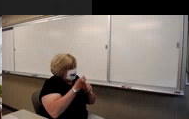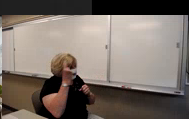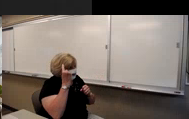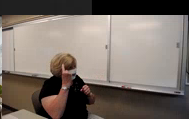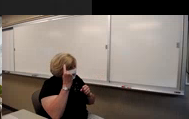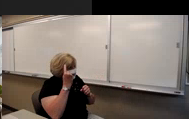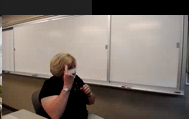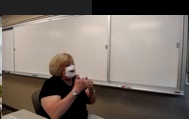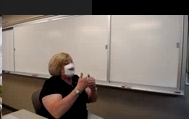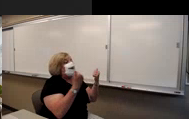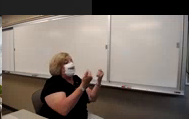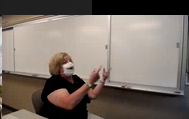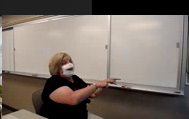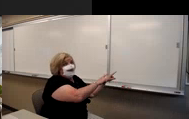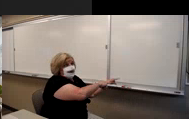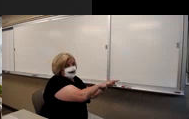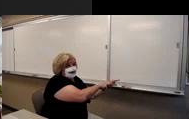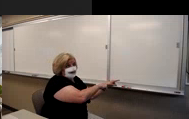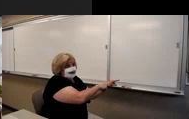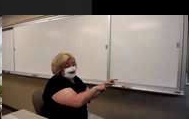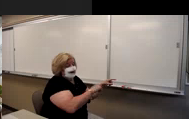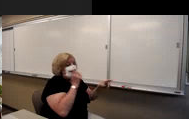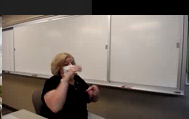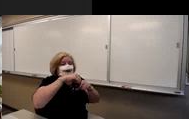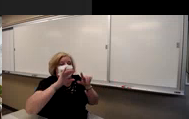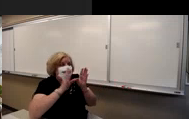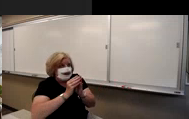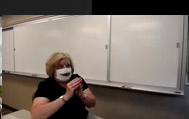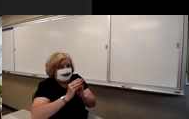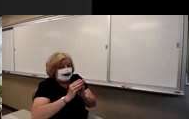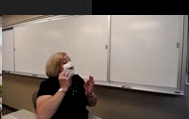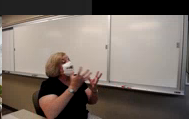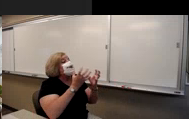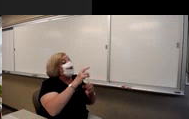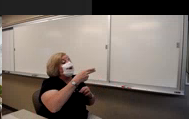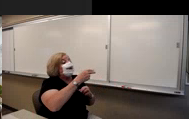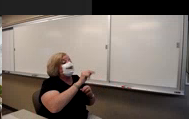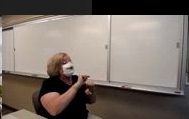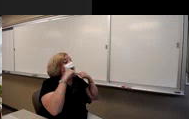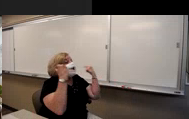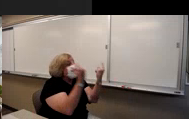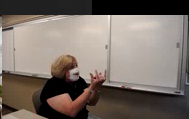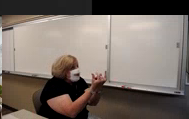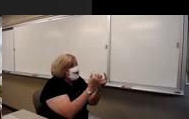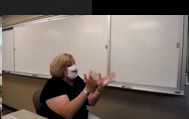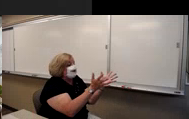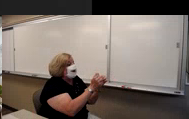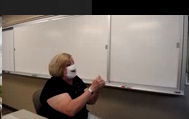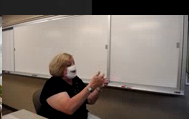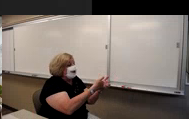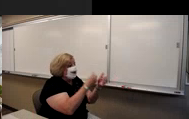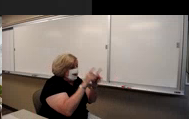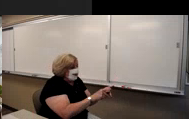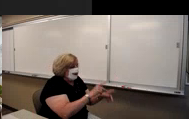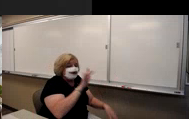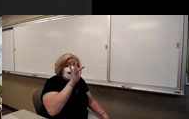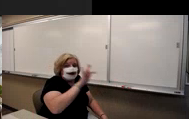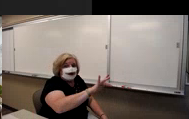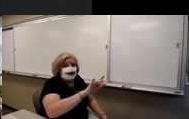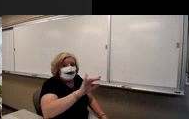that, okay. If you wanted to do a chat group or chat with a new person, just click on that little notepad icon right